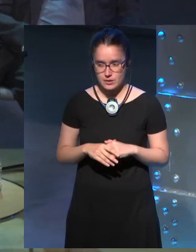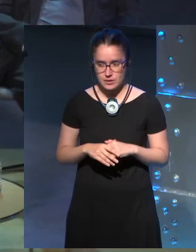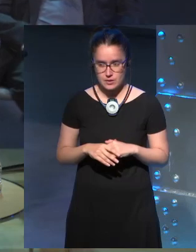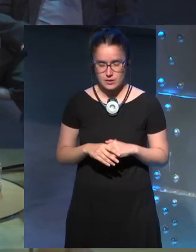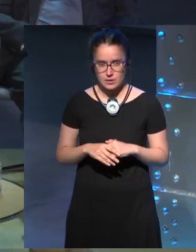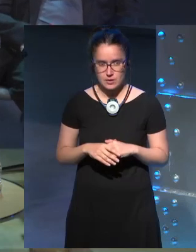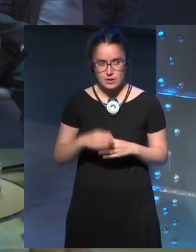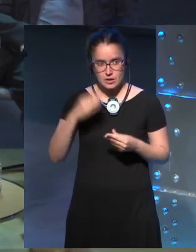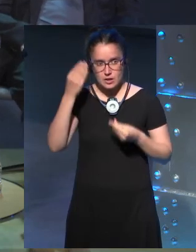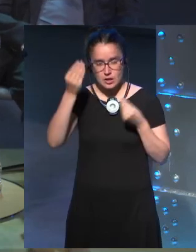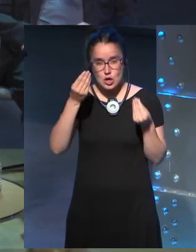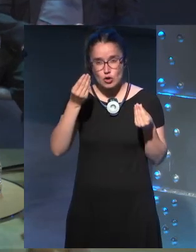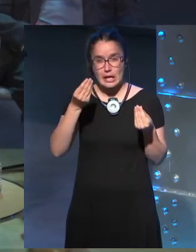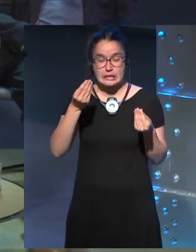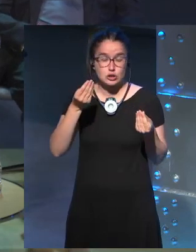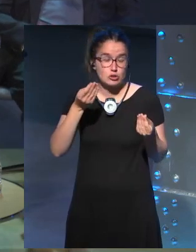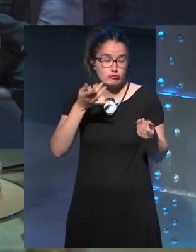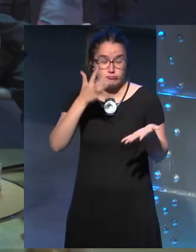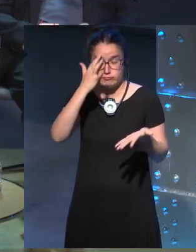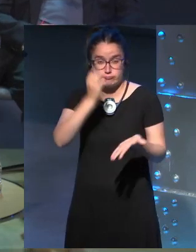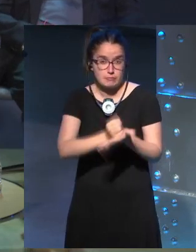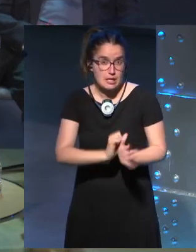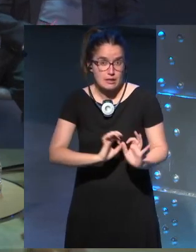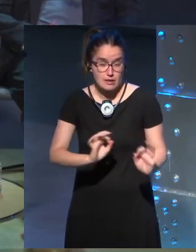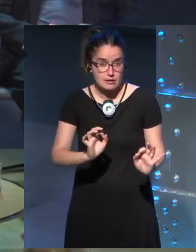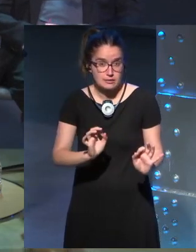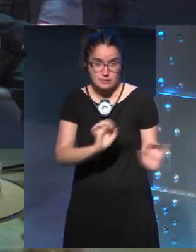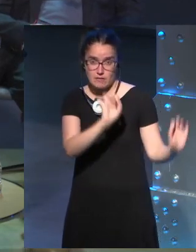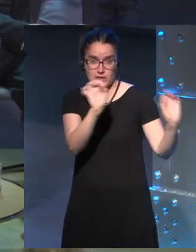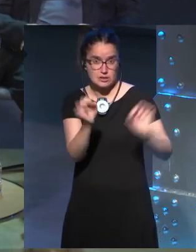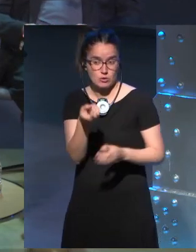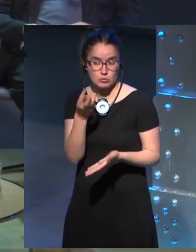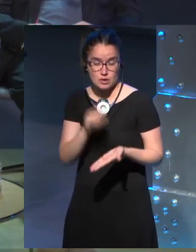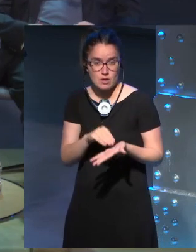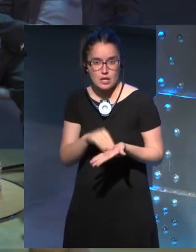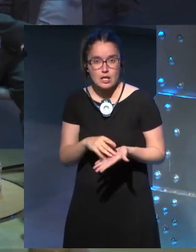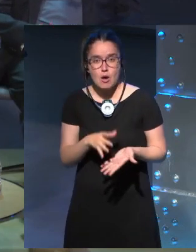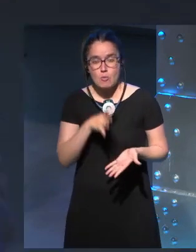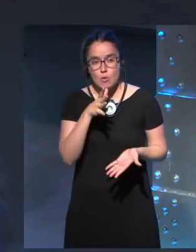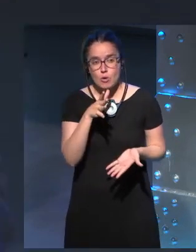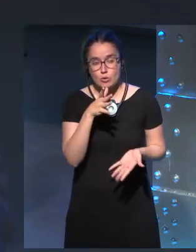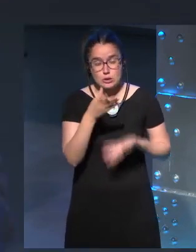don't have many things to say about tautologies. I think that they are defensive cliches,